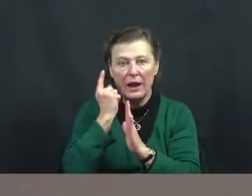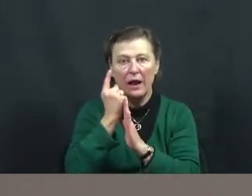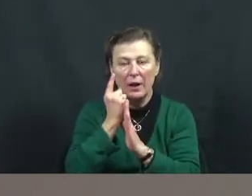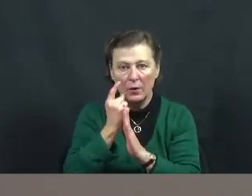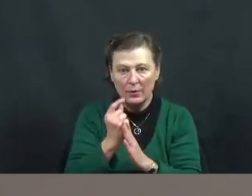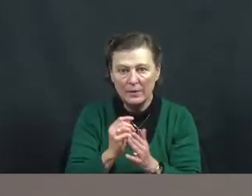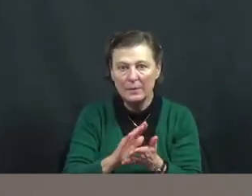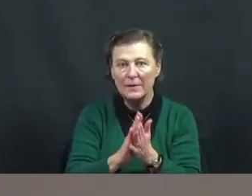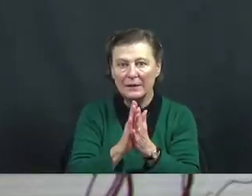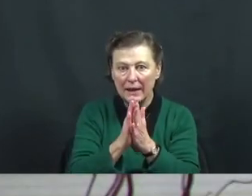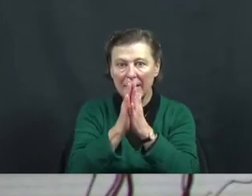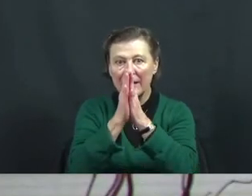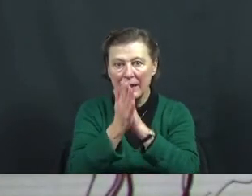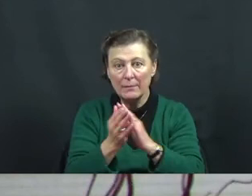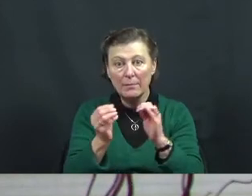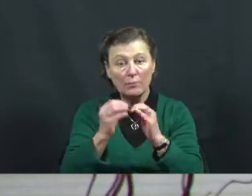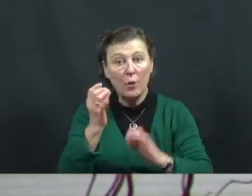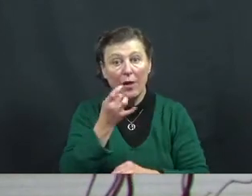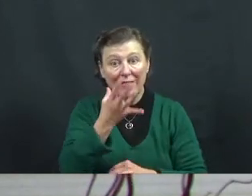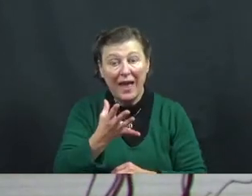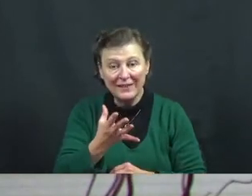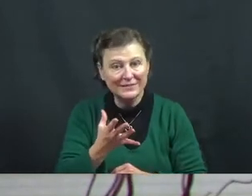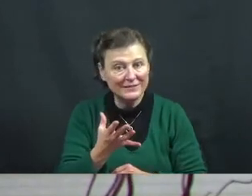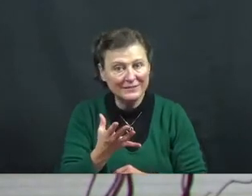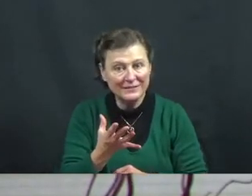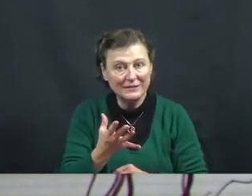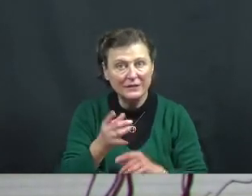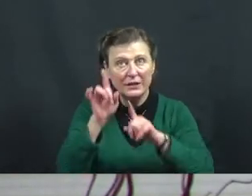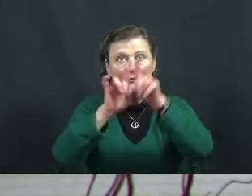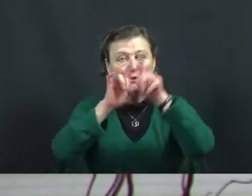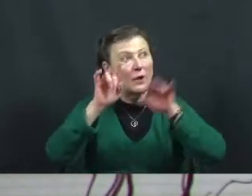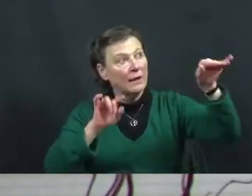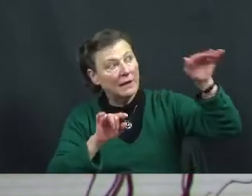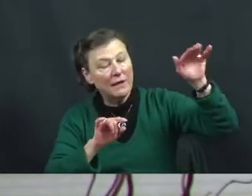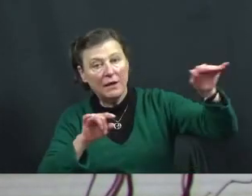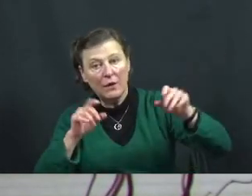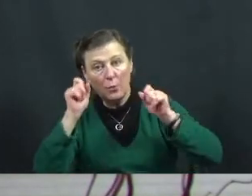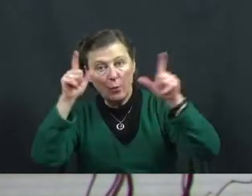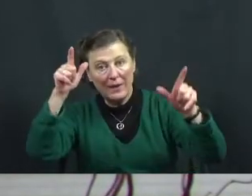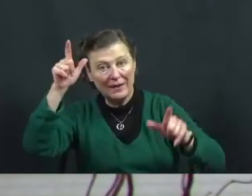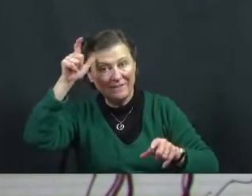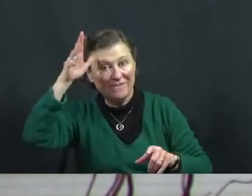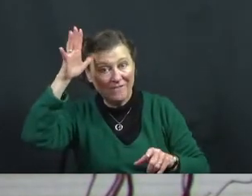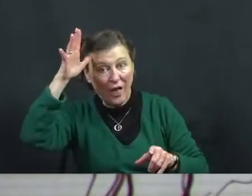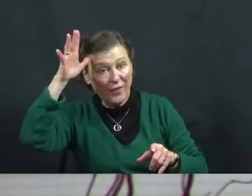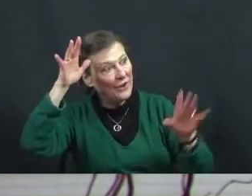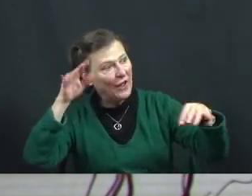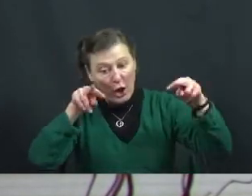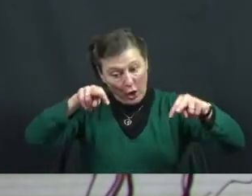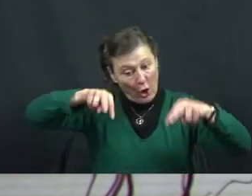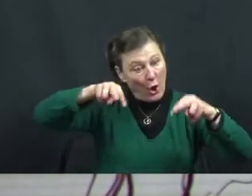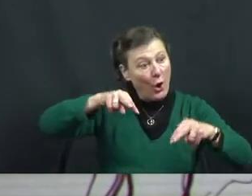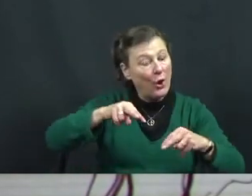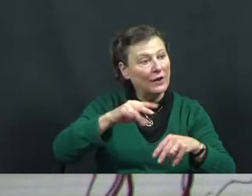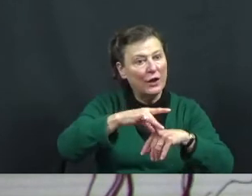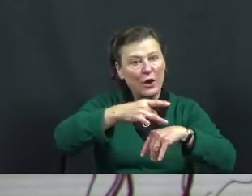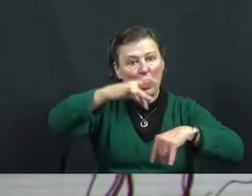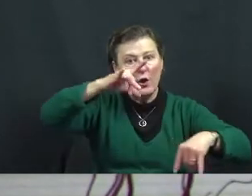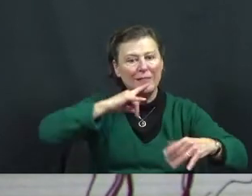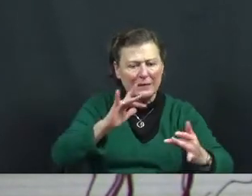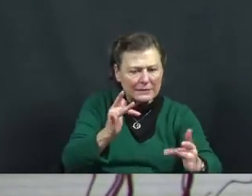grew ever more light. The stars awakened their father. "Look," they said, "the earth is